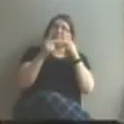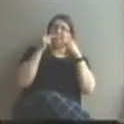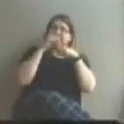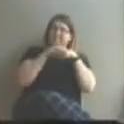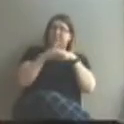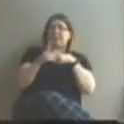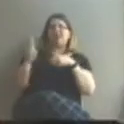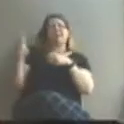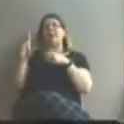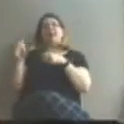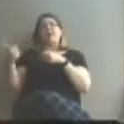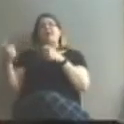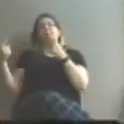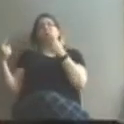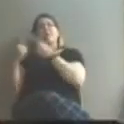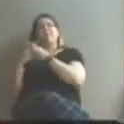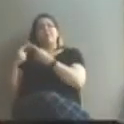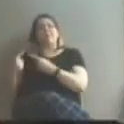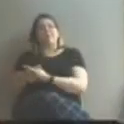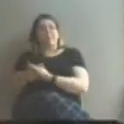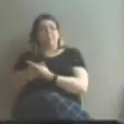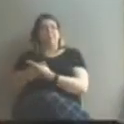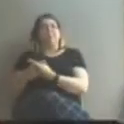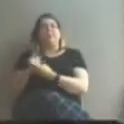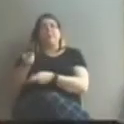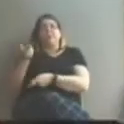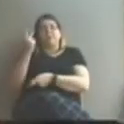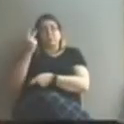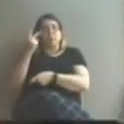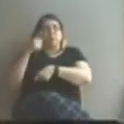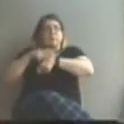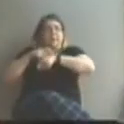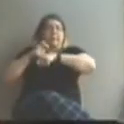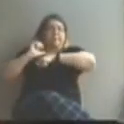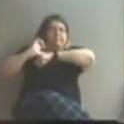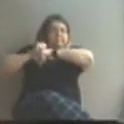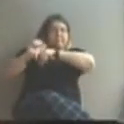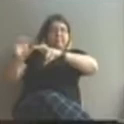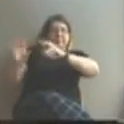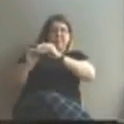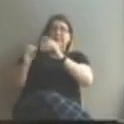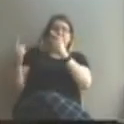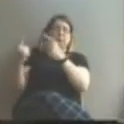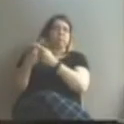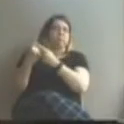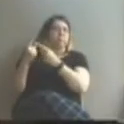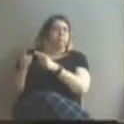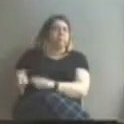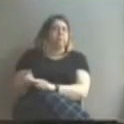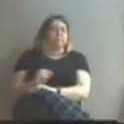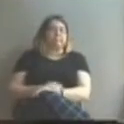were unavoidable conflicts the two times they had set up to meet with them. From that,